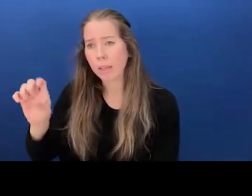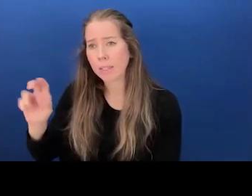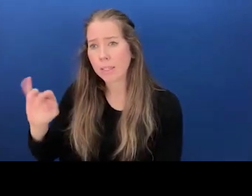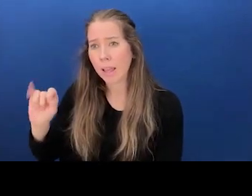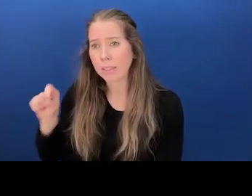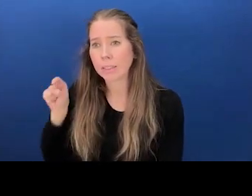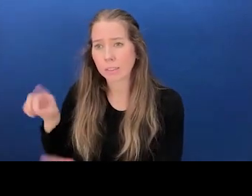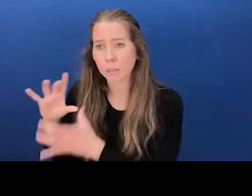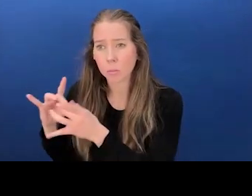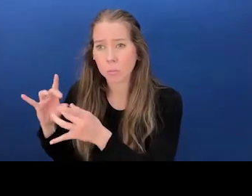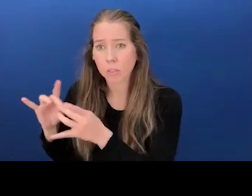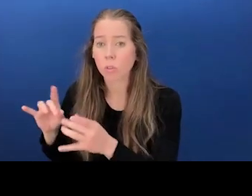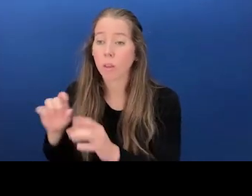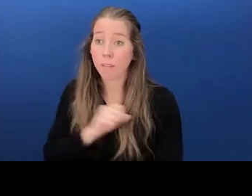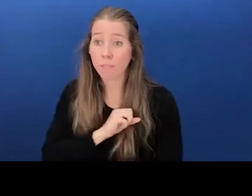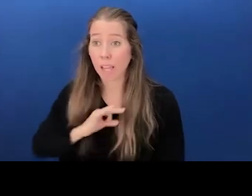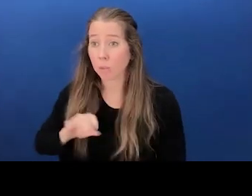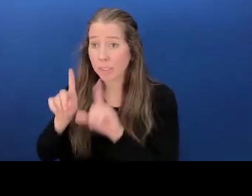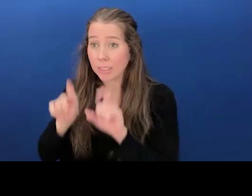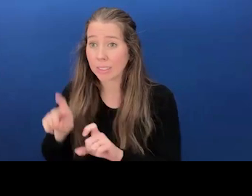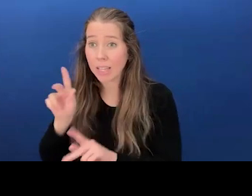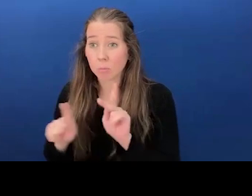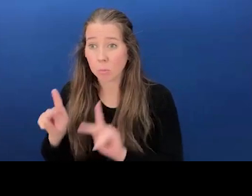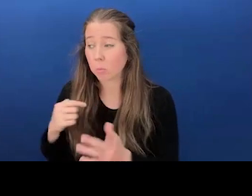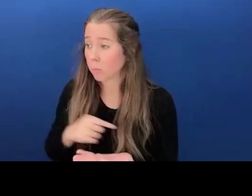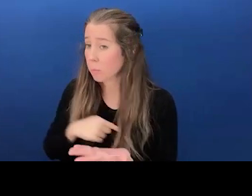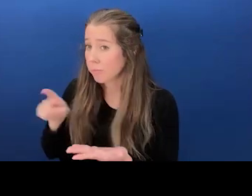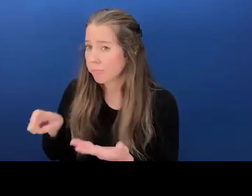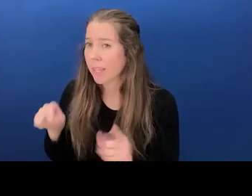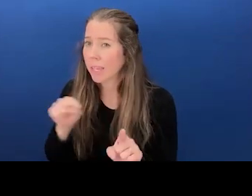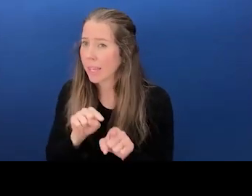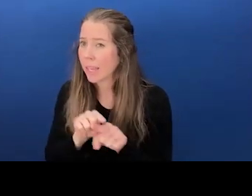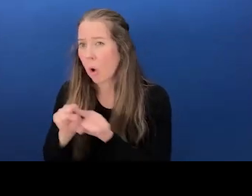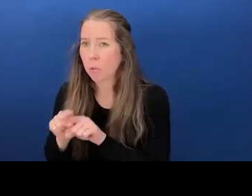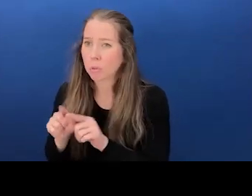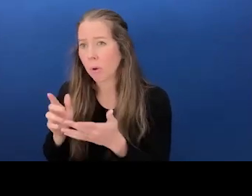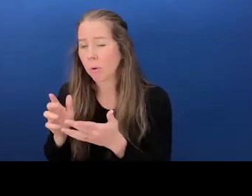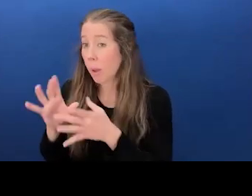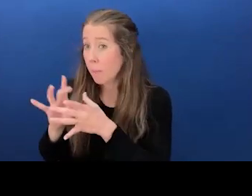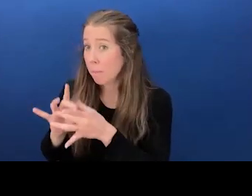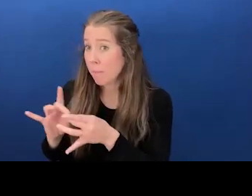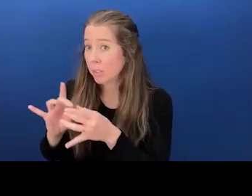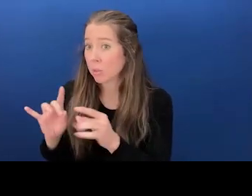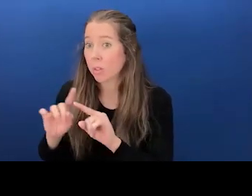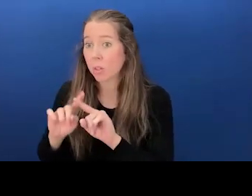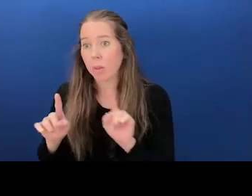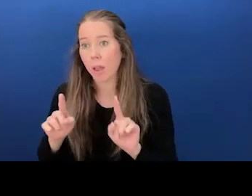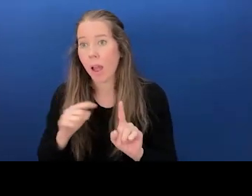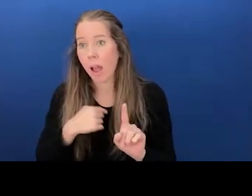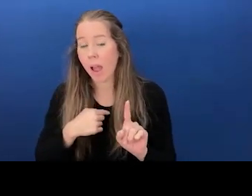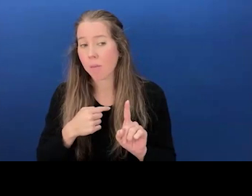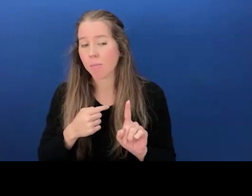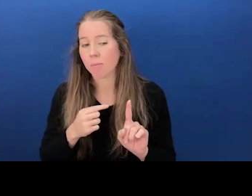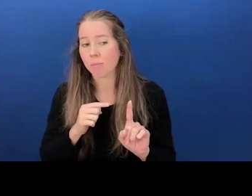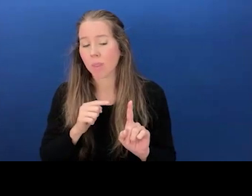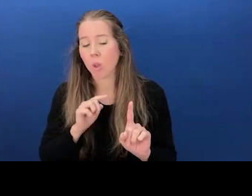that faculty testers are needed, and he kind of alluded to it a little bit, but I'm one of Dennis's faculty